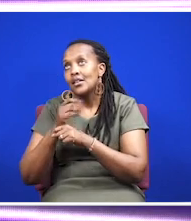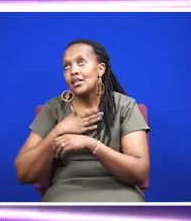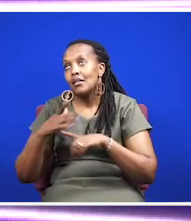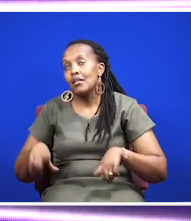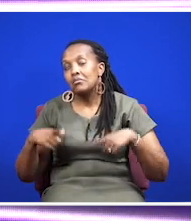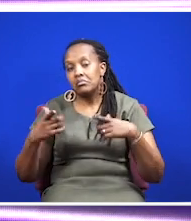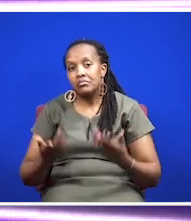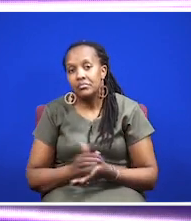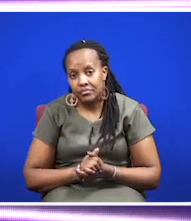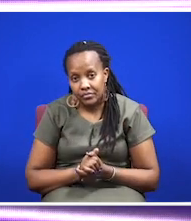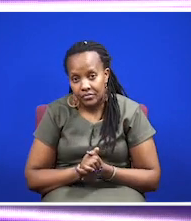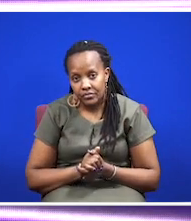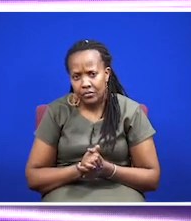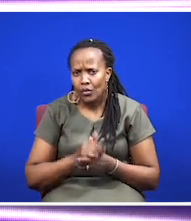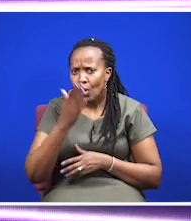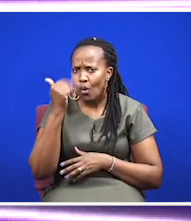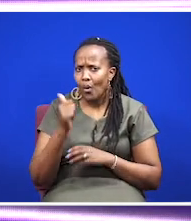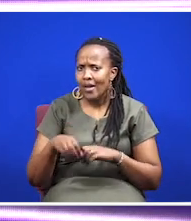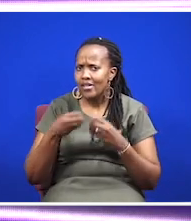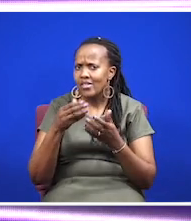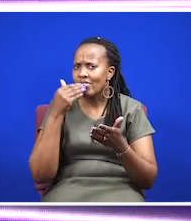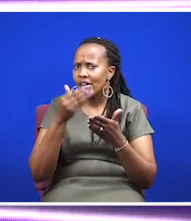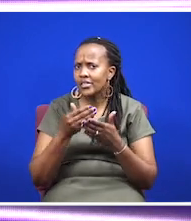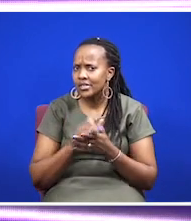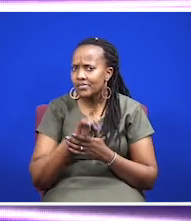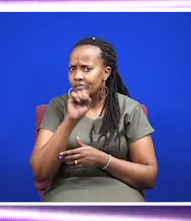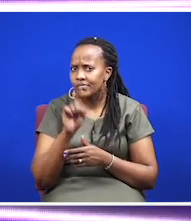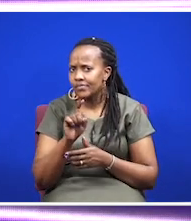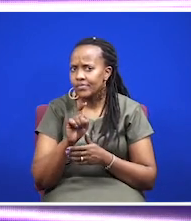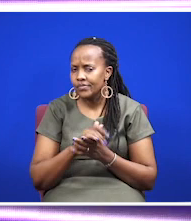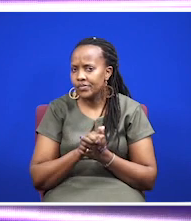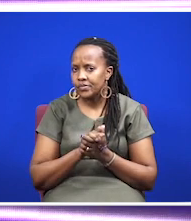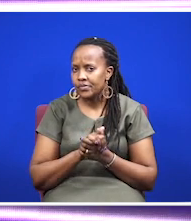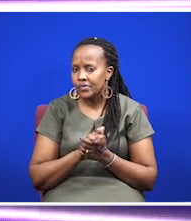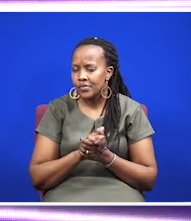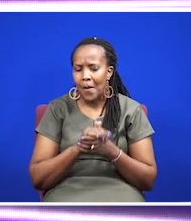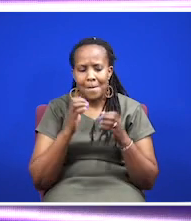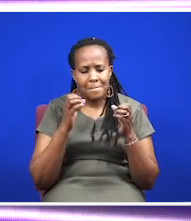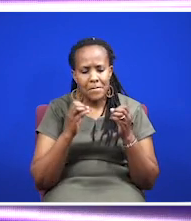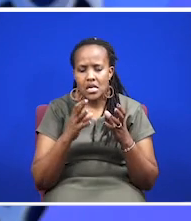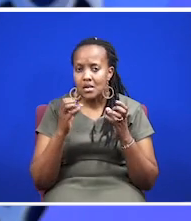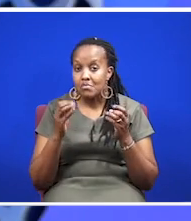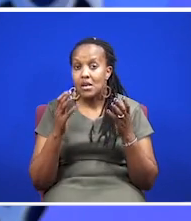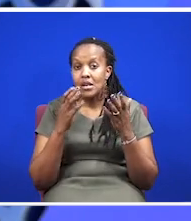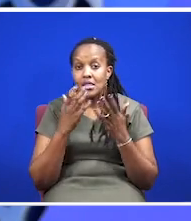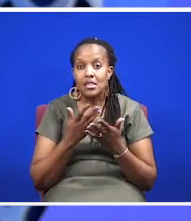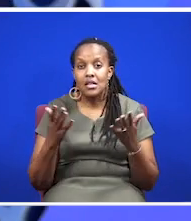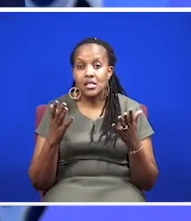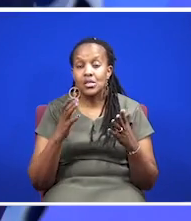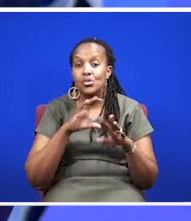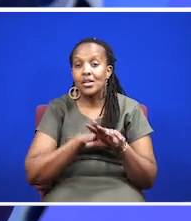life. But why should we give thanks? We give thanks because of the benefits that we reap from him.